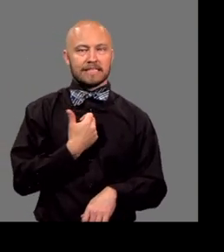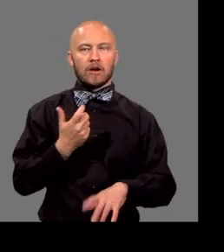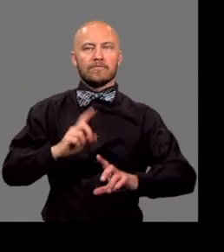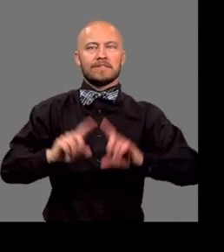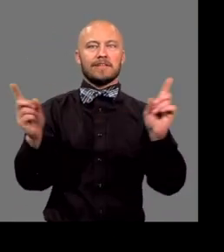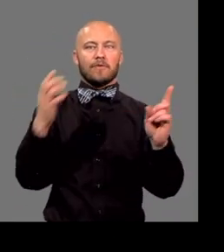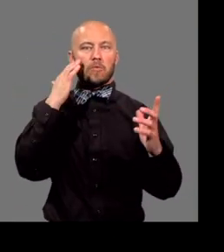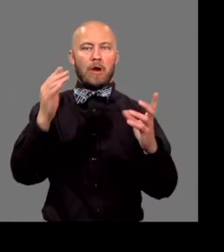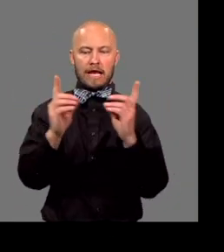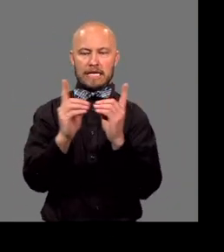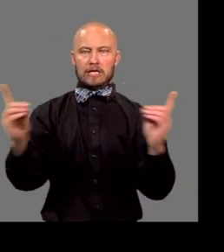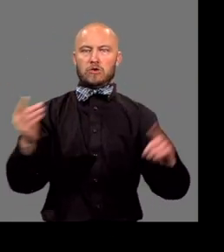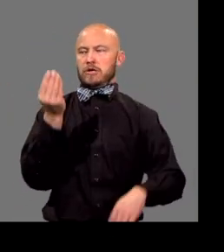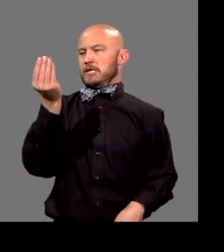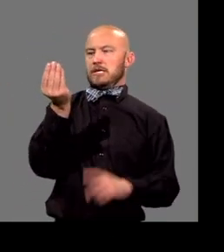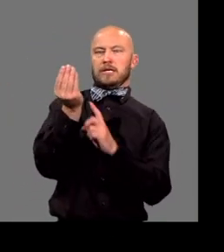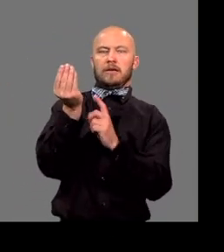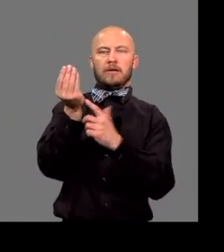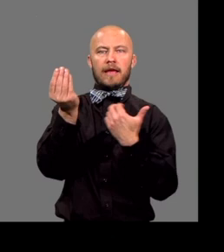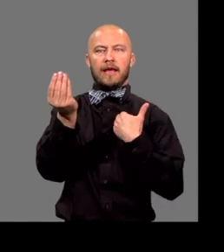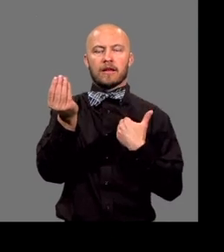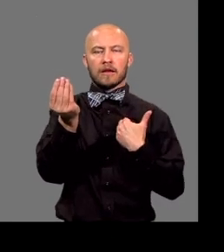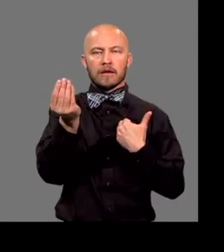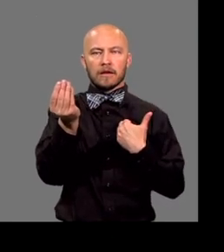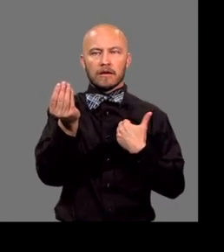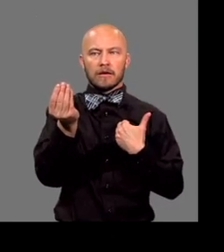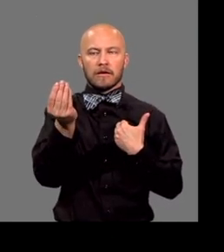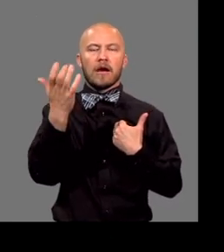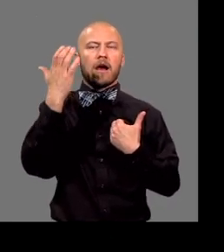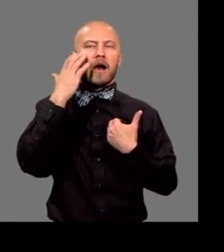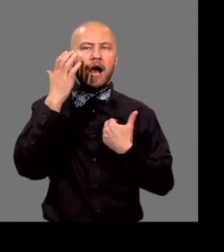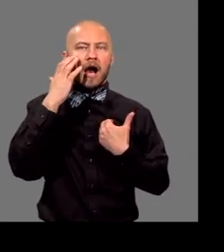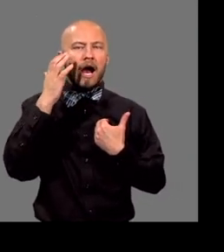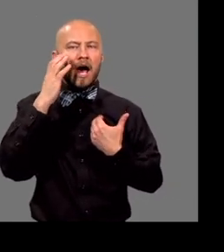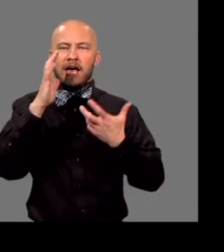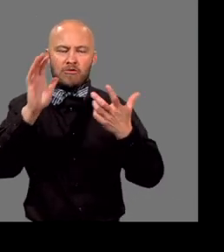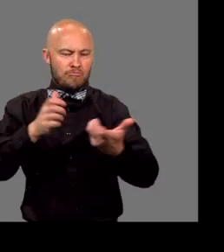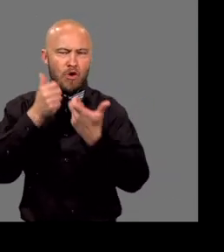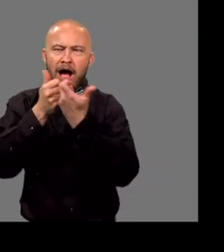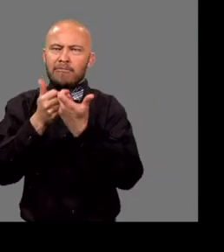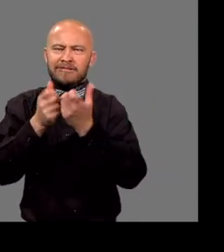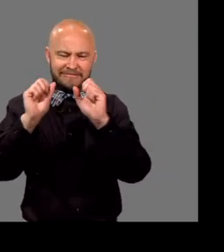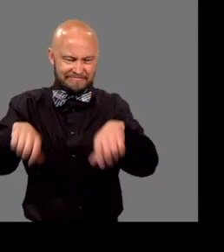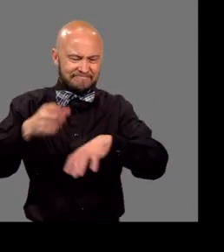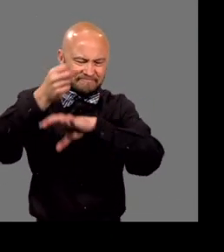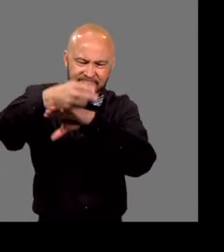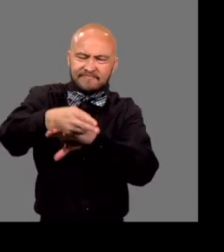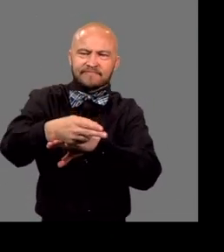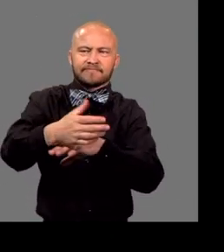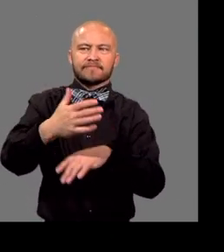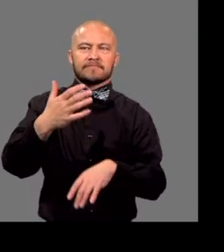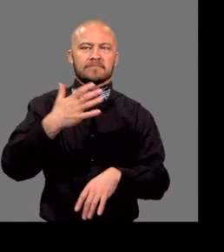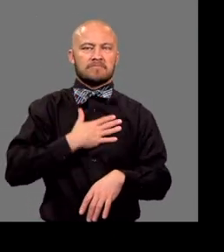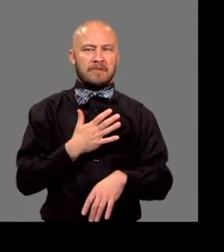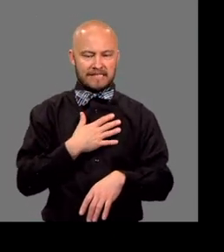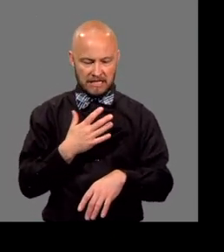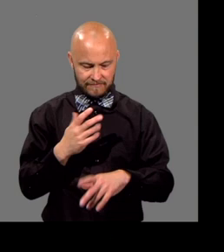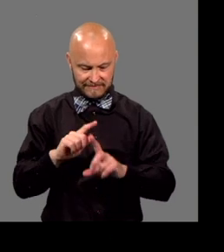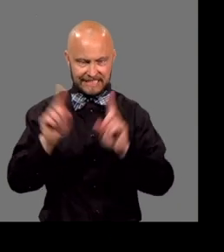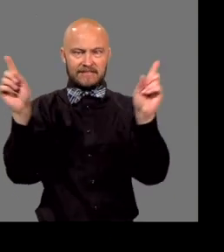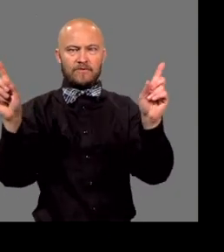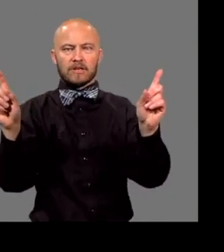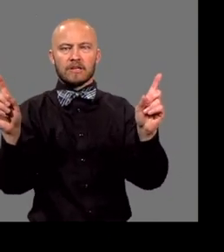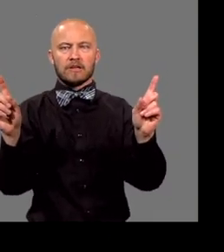because I had that degree. I was a different person because I knew I could face challenges and overcome them. I was a different